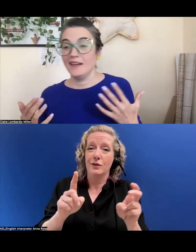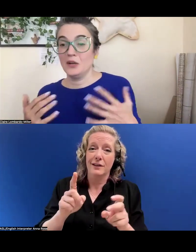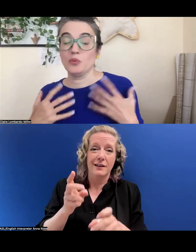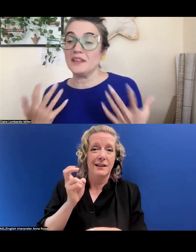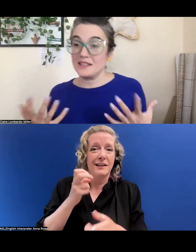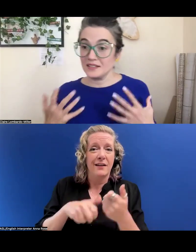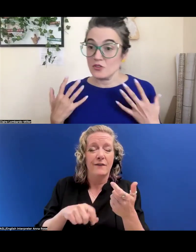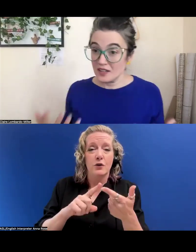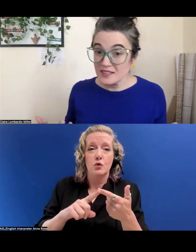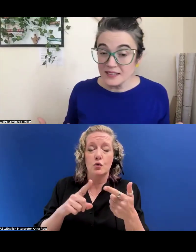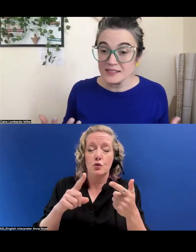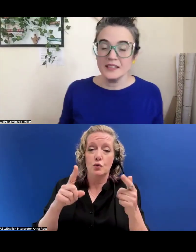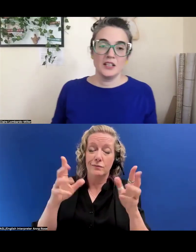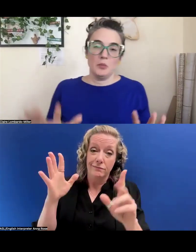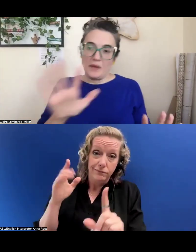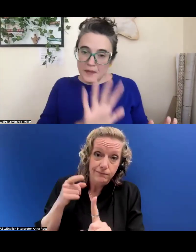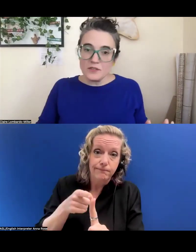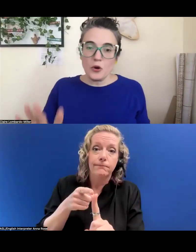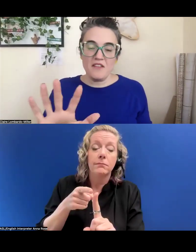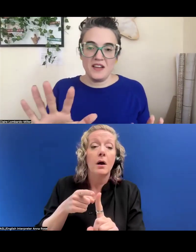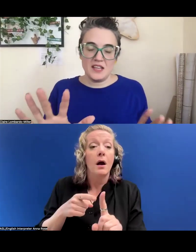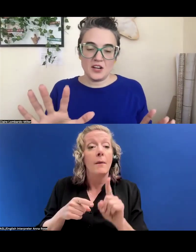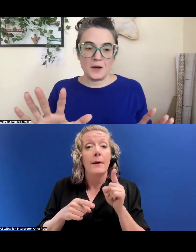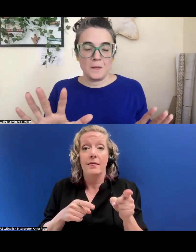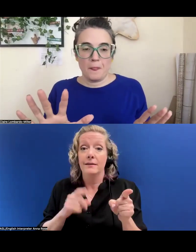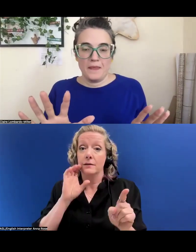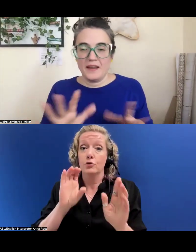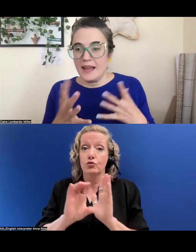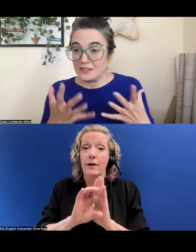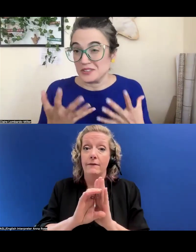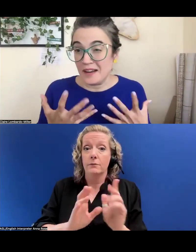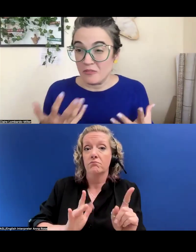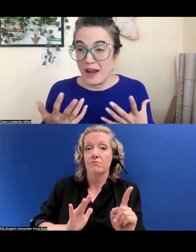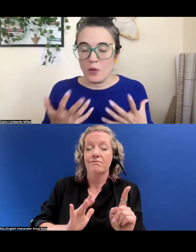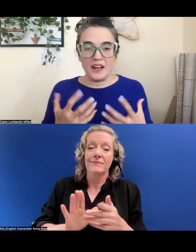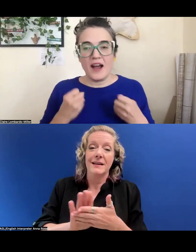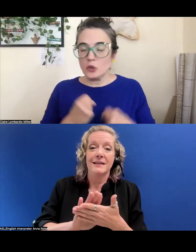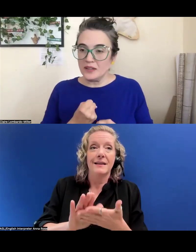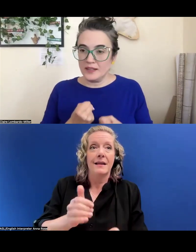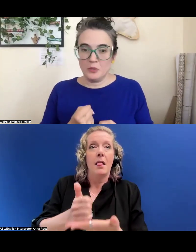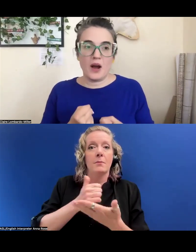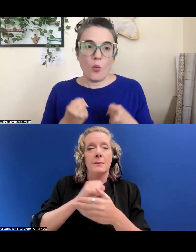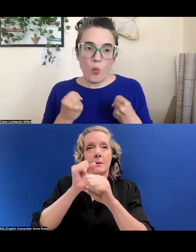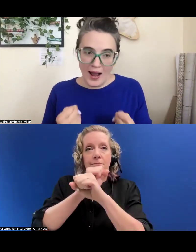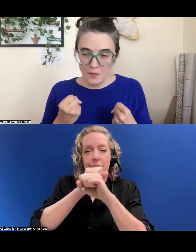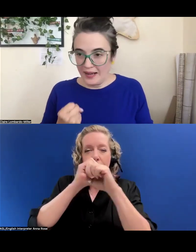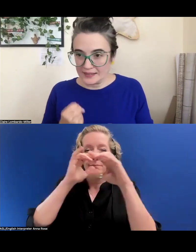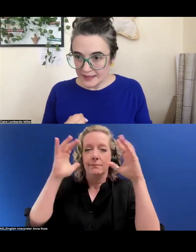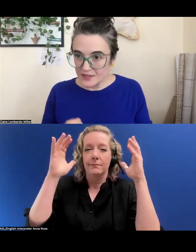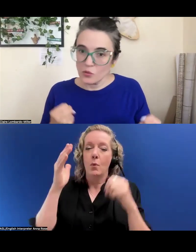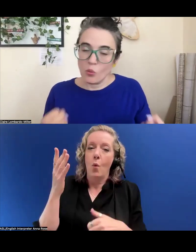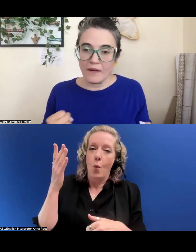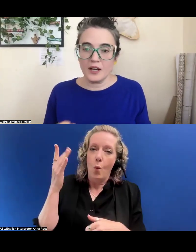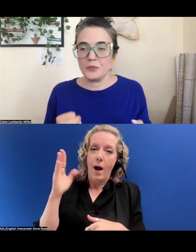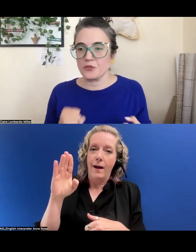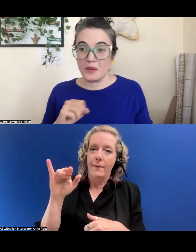that really does it justice. But this graphic here, again, is just kind of my way of how can we think about why bias